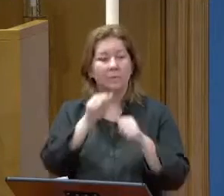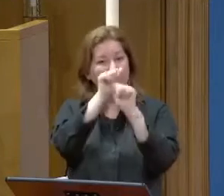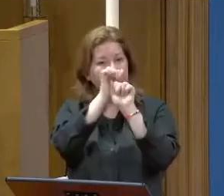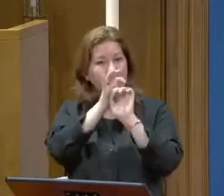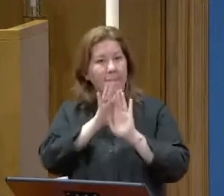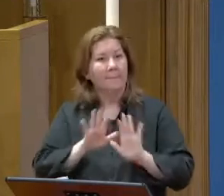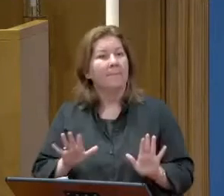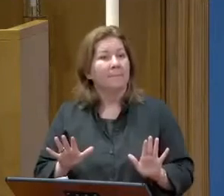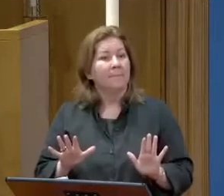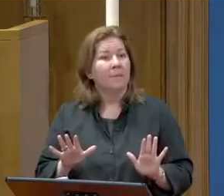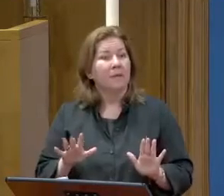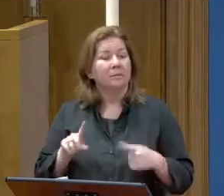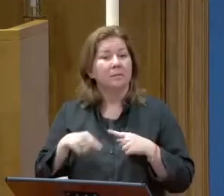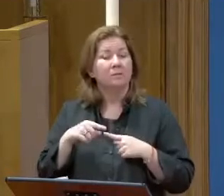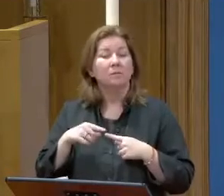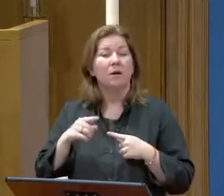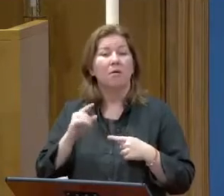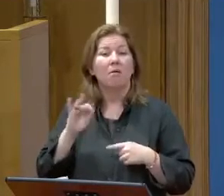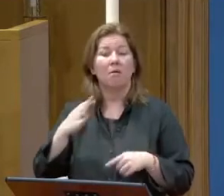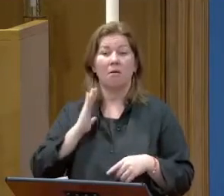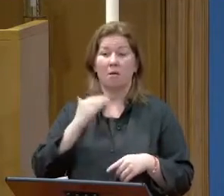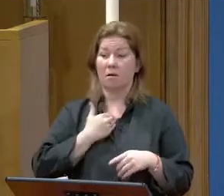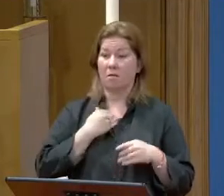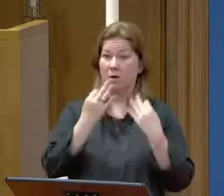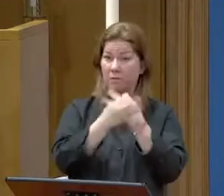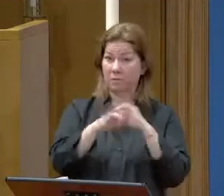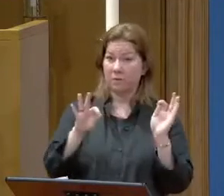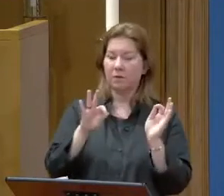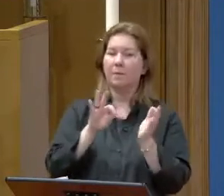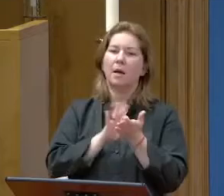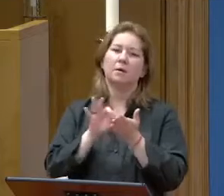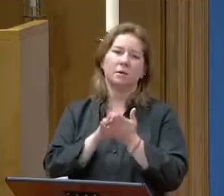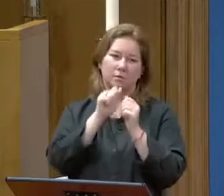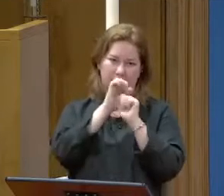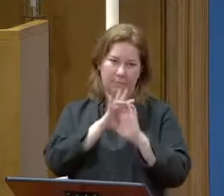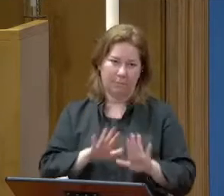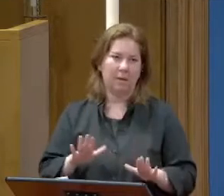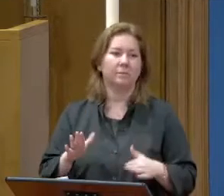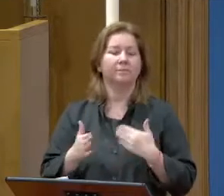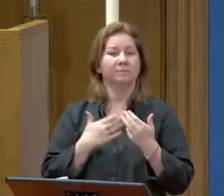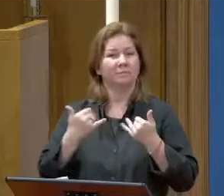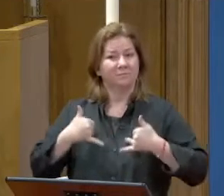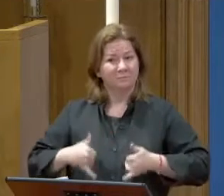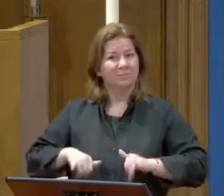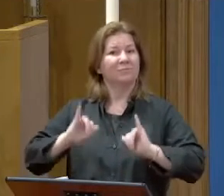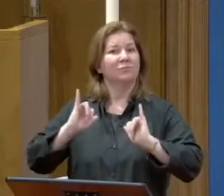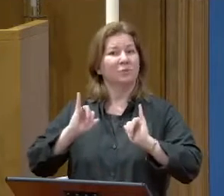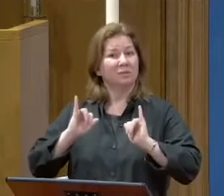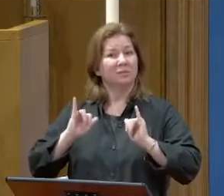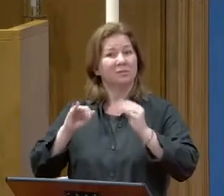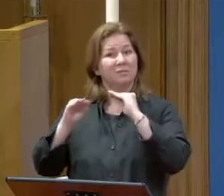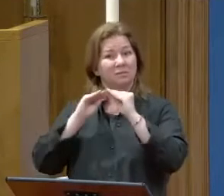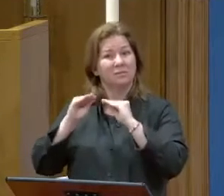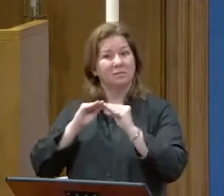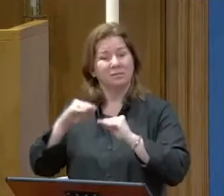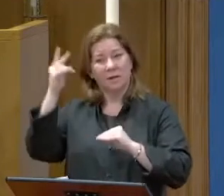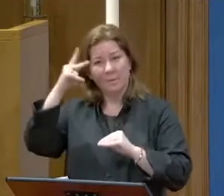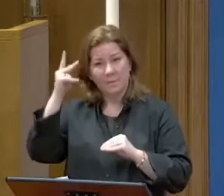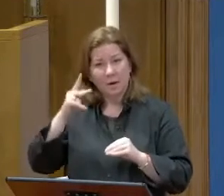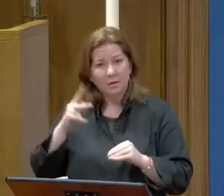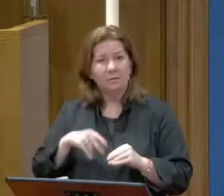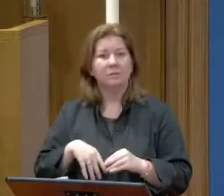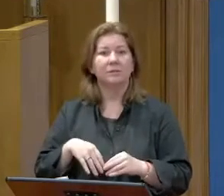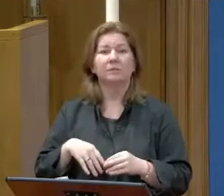our freedom, even as we continue to perfect our politics, long distorted by the marginalization or exclusion of